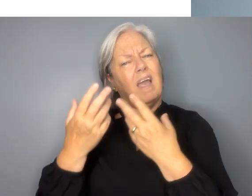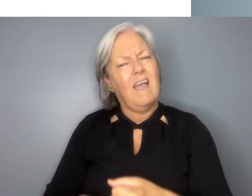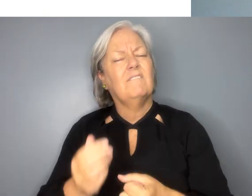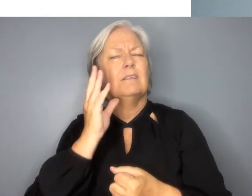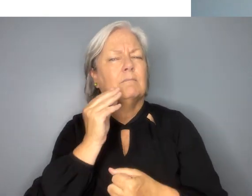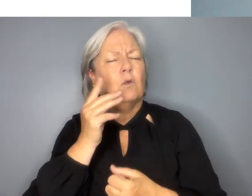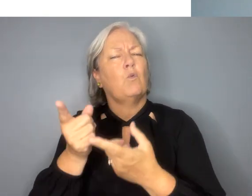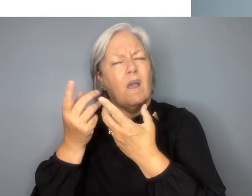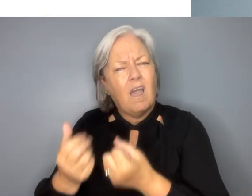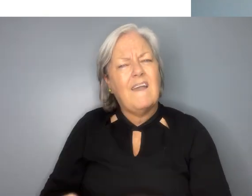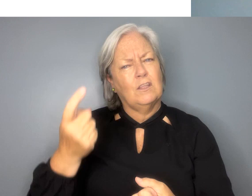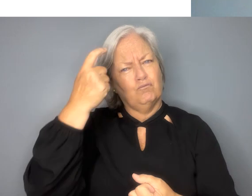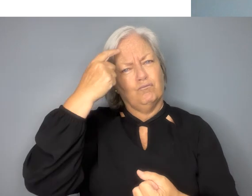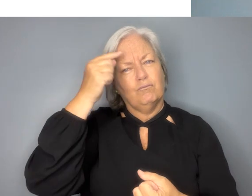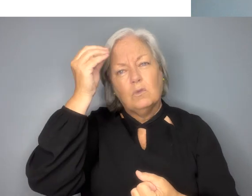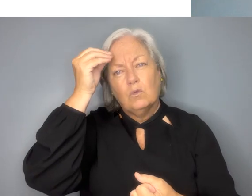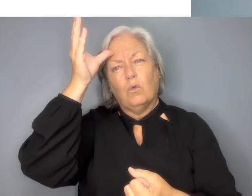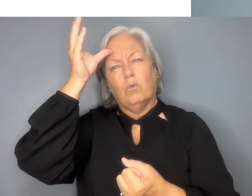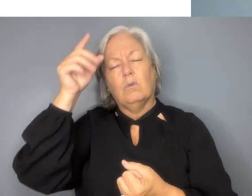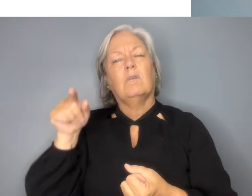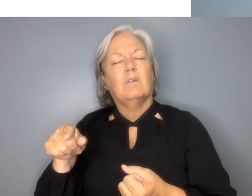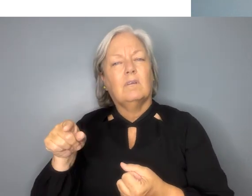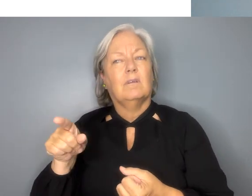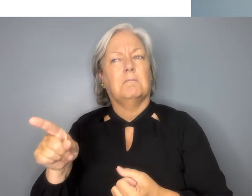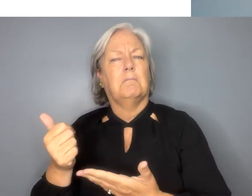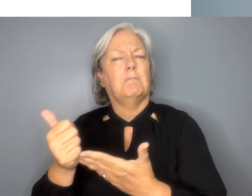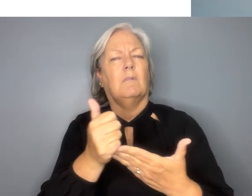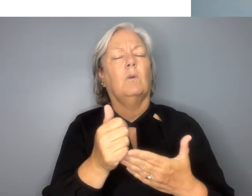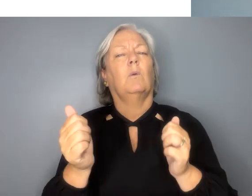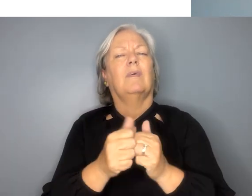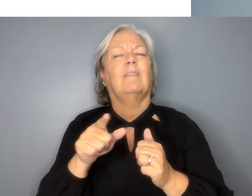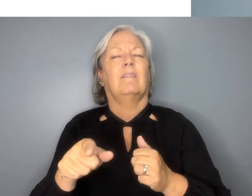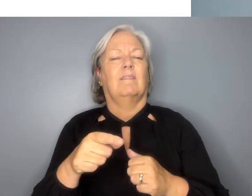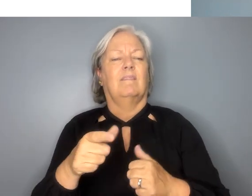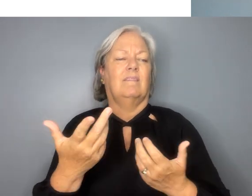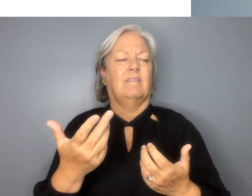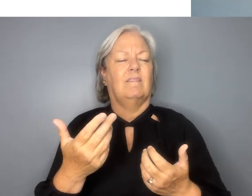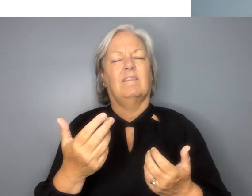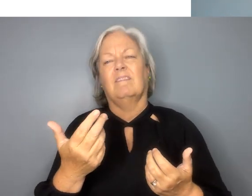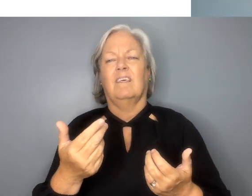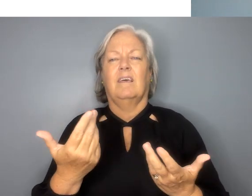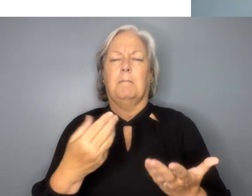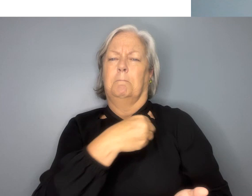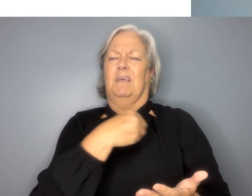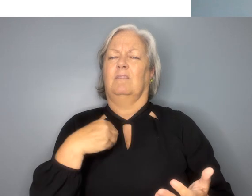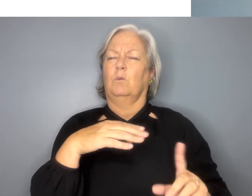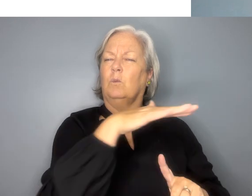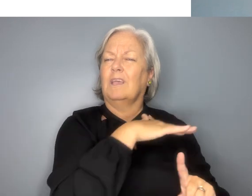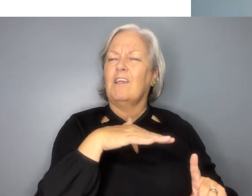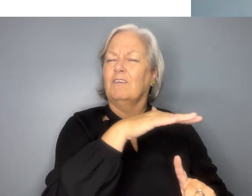of knowing and having knowledge that is of value in medicine, but it's slow. And I